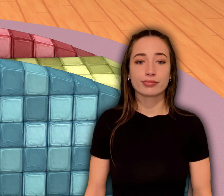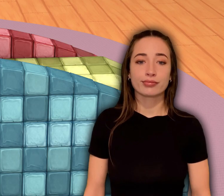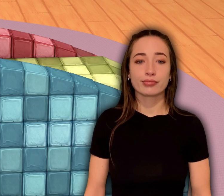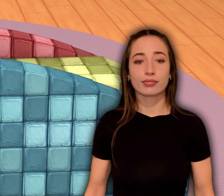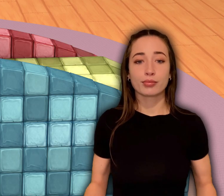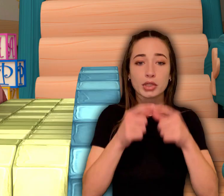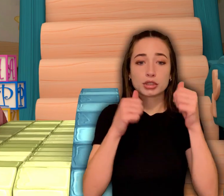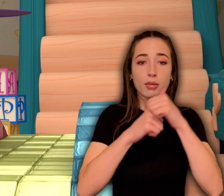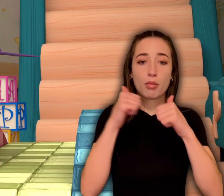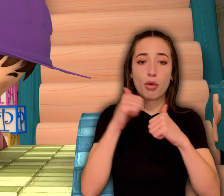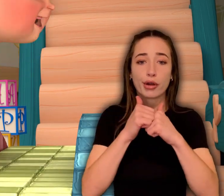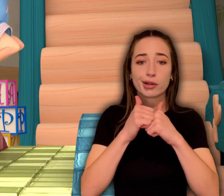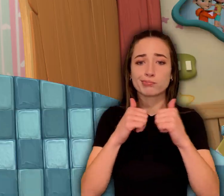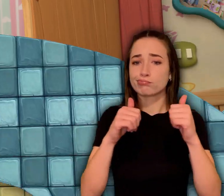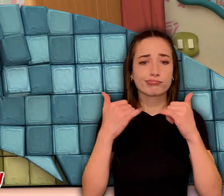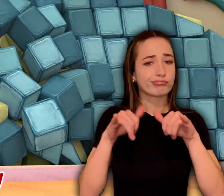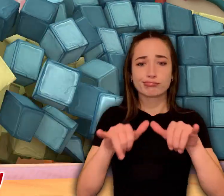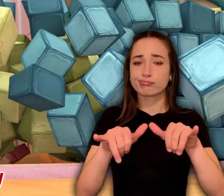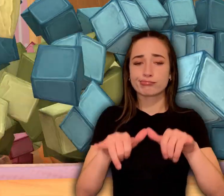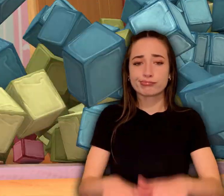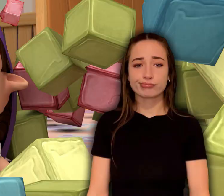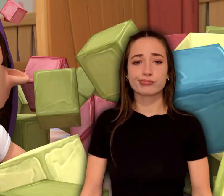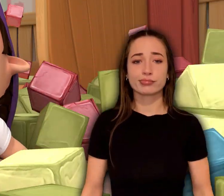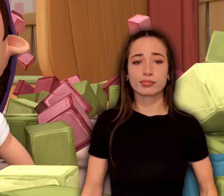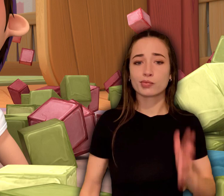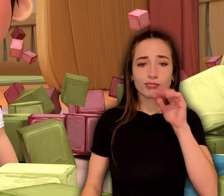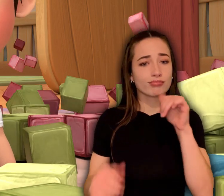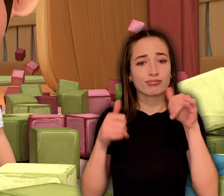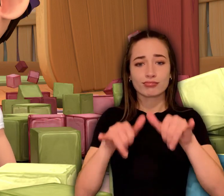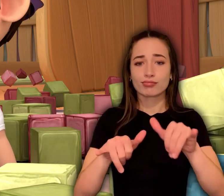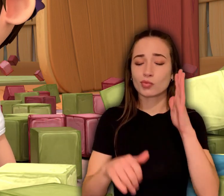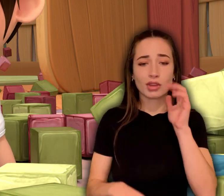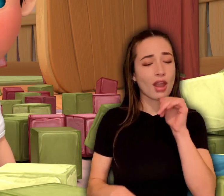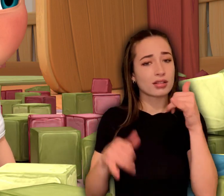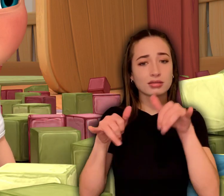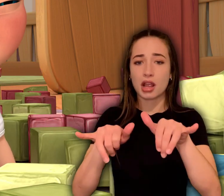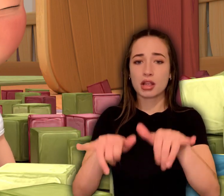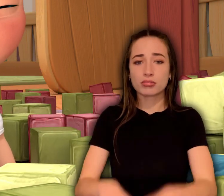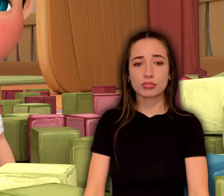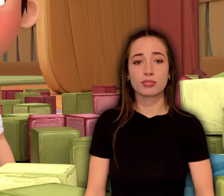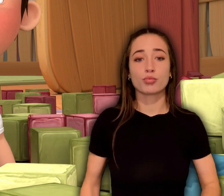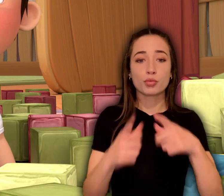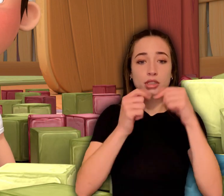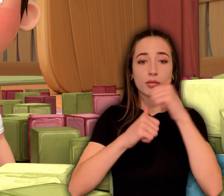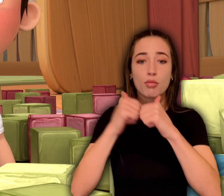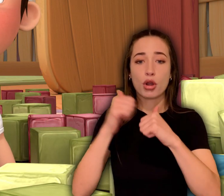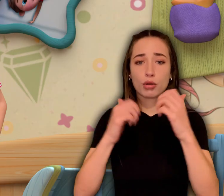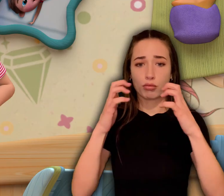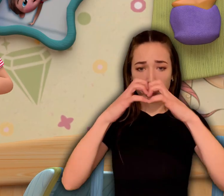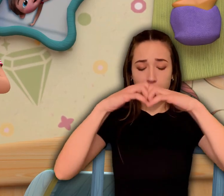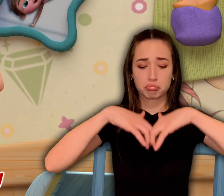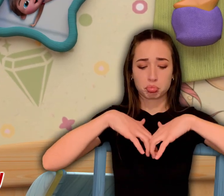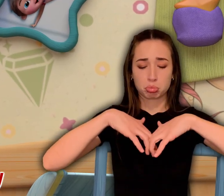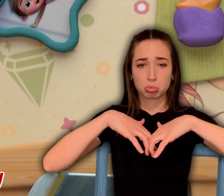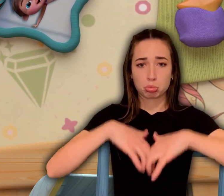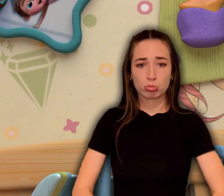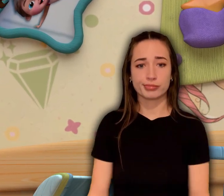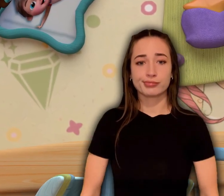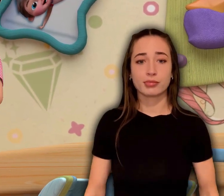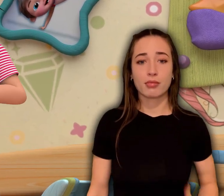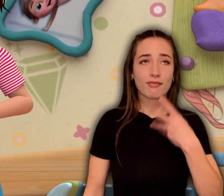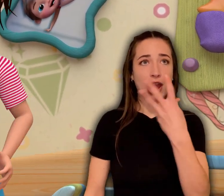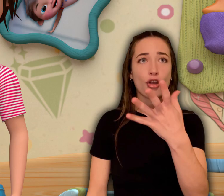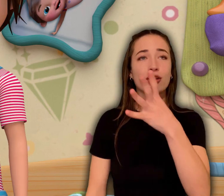L bricks and water will not stay will not stay will not stay bricks and morar will not